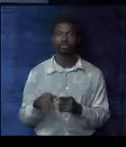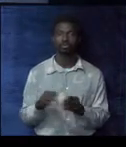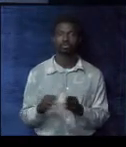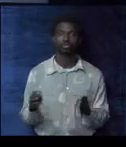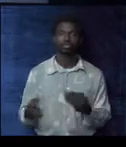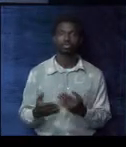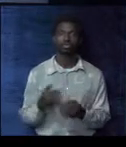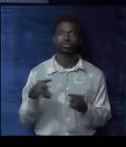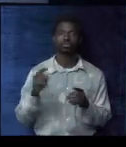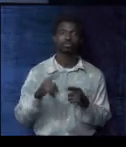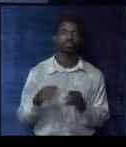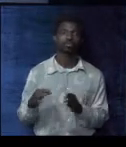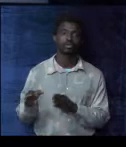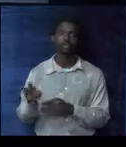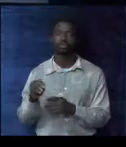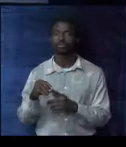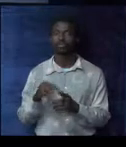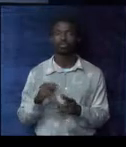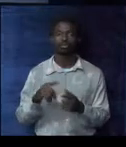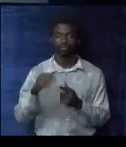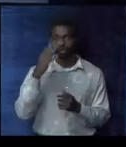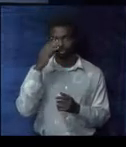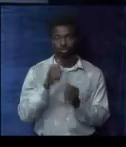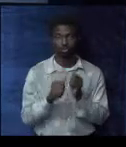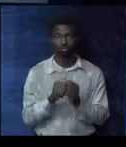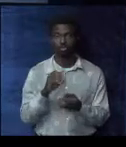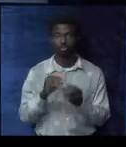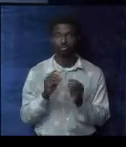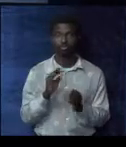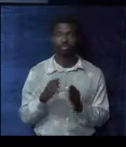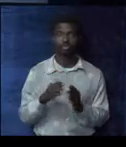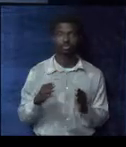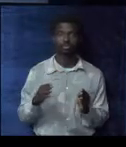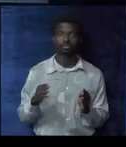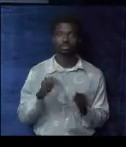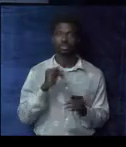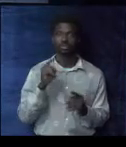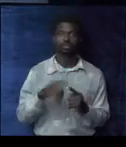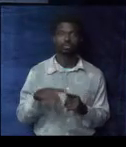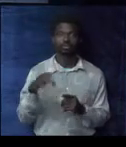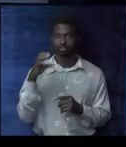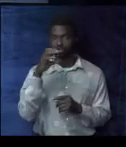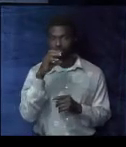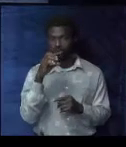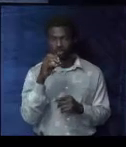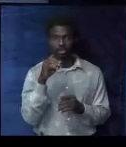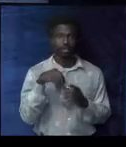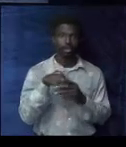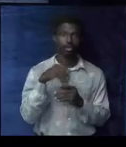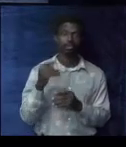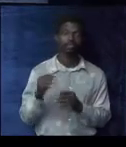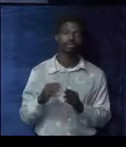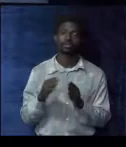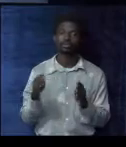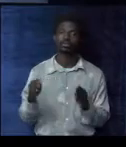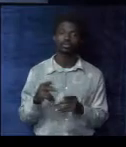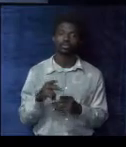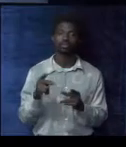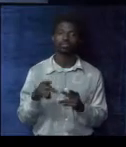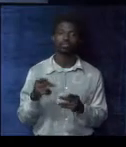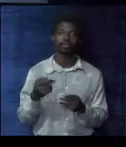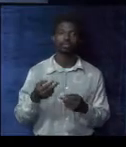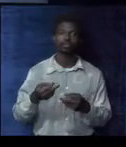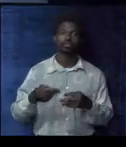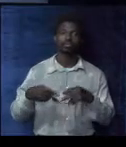biggest, the easiest way to arrange them or to know which number is bigger than which one is to check out the place values, the position of